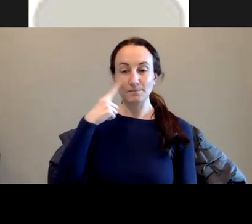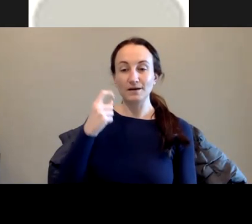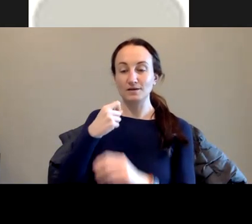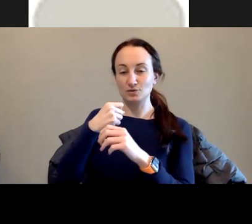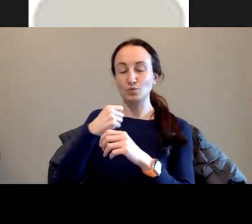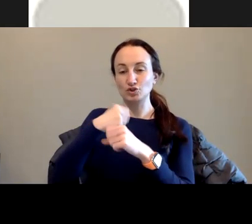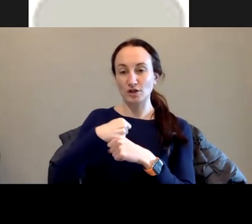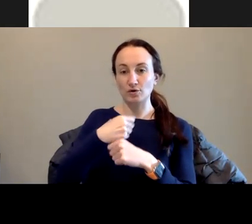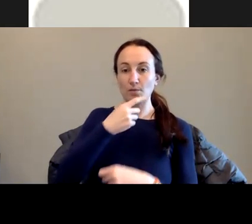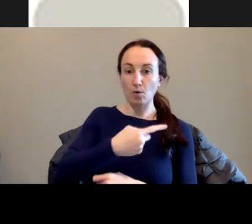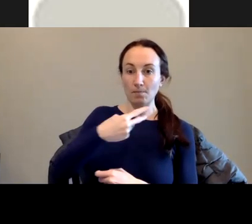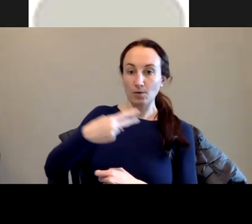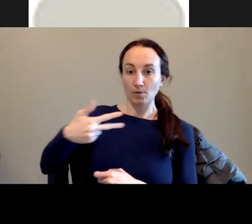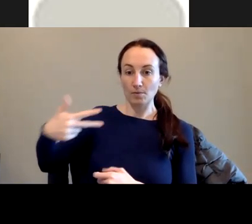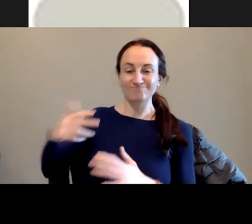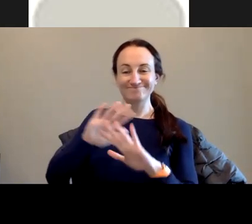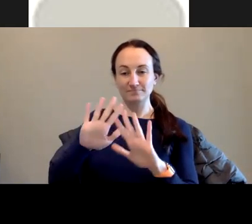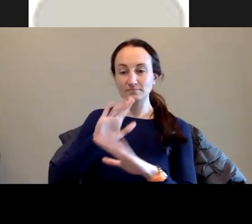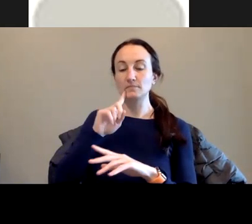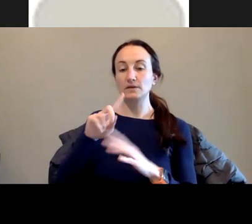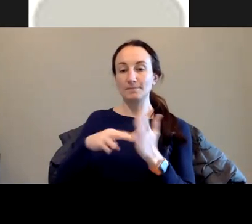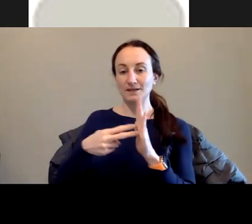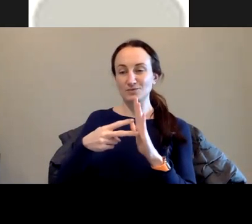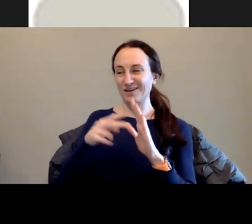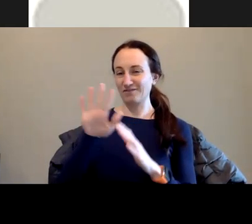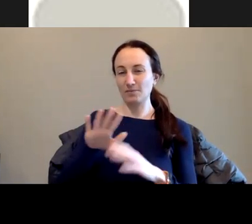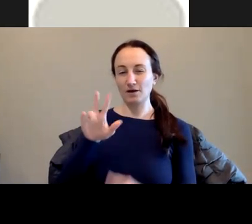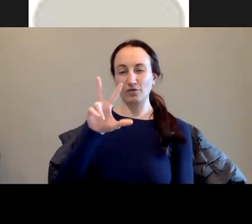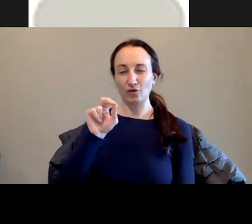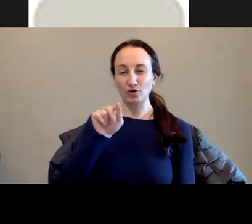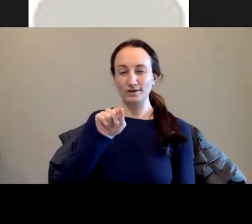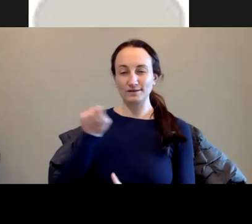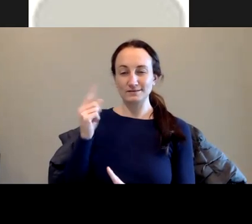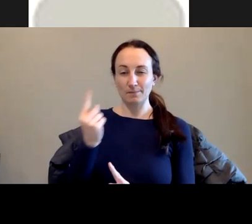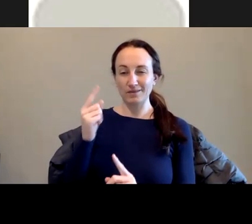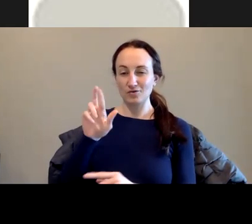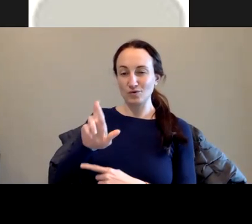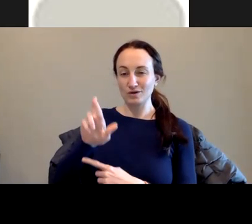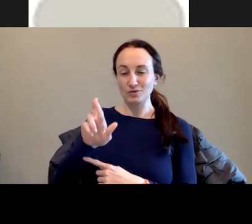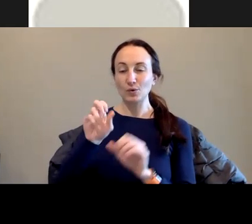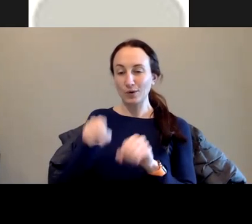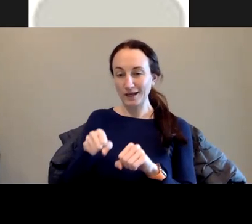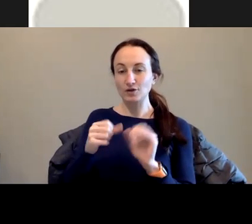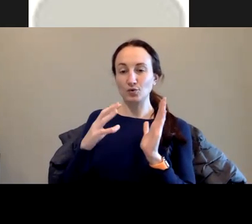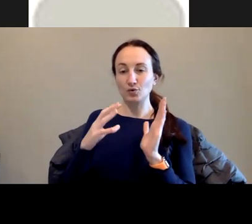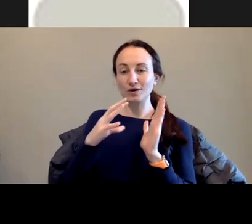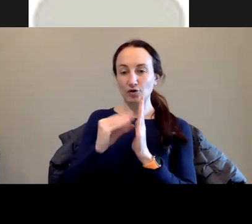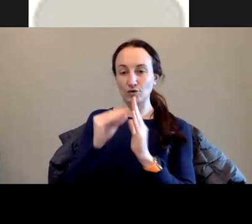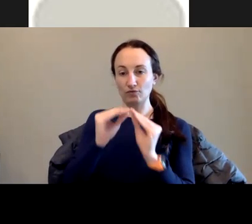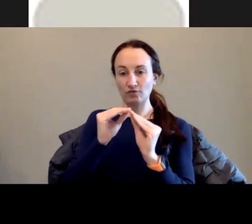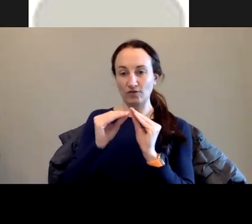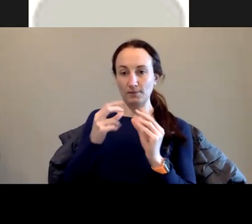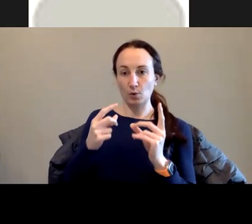So then we end up just having 30 something residues that you can do this iterative refinement quite quickly.